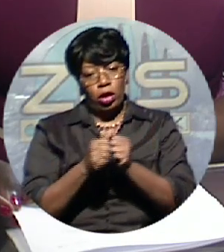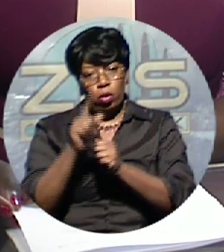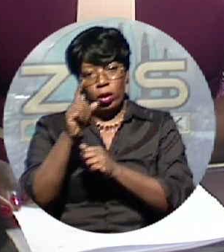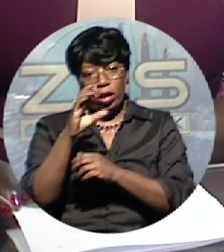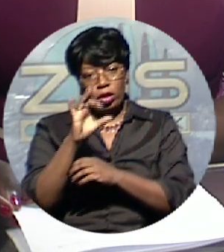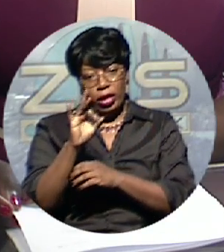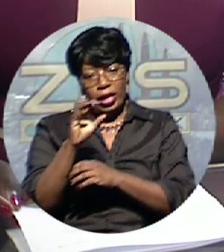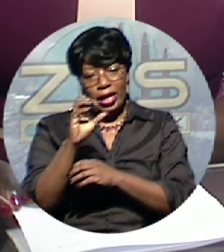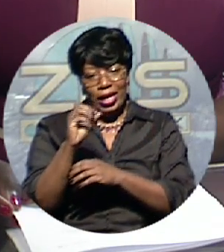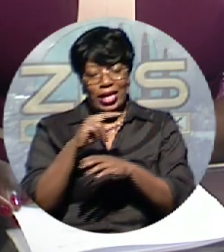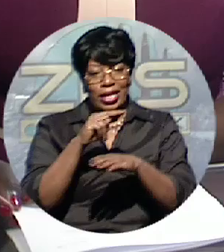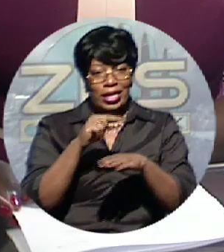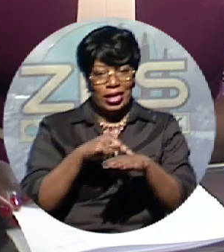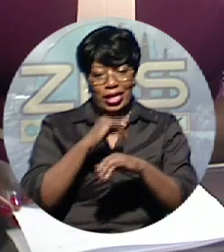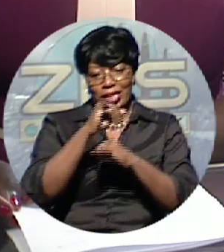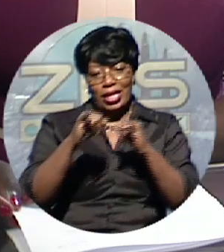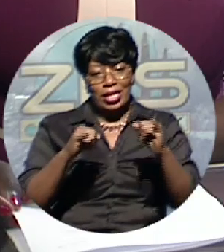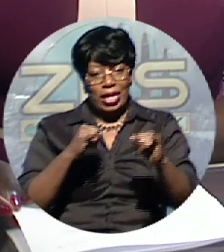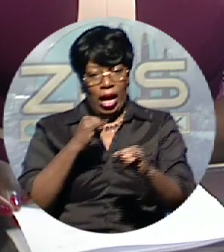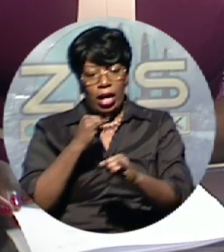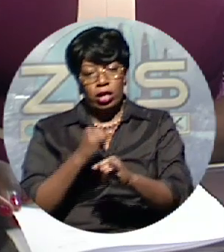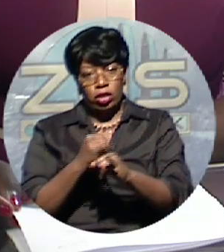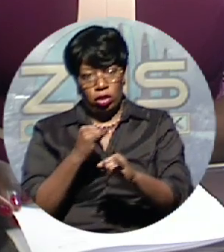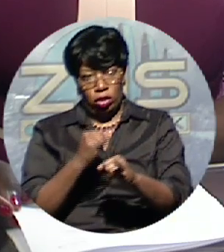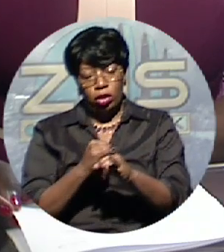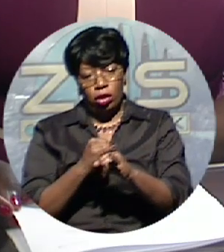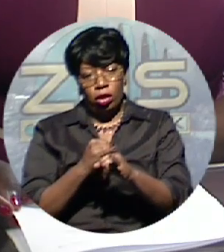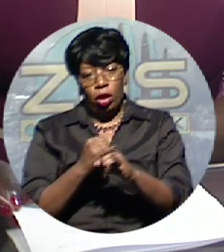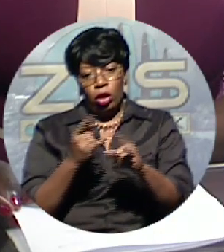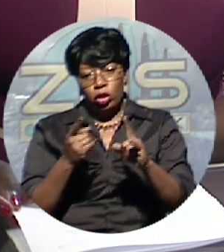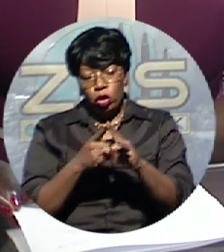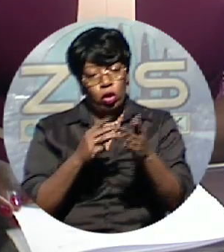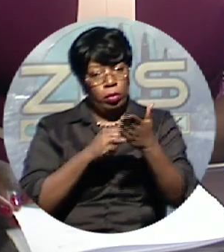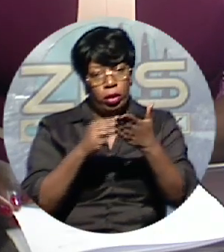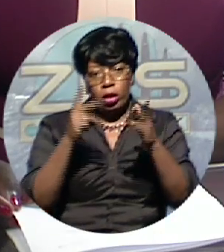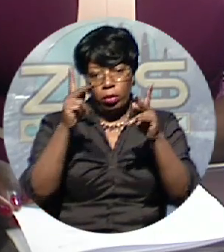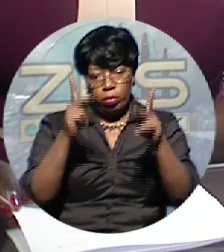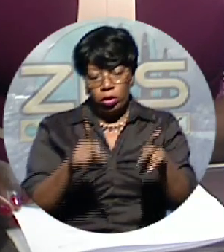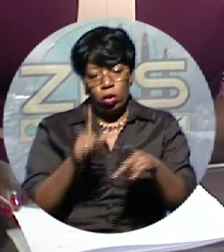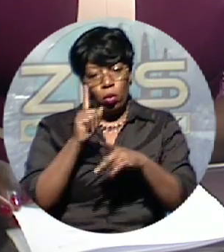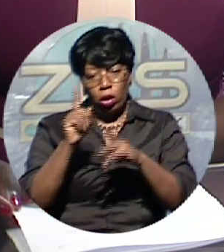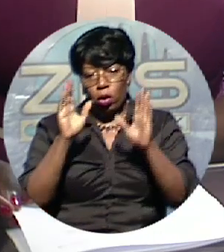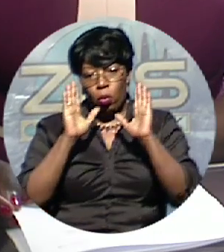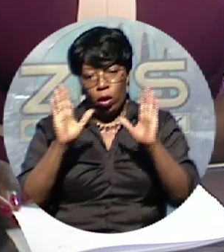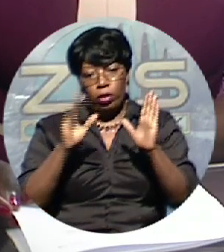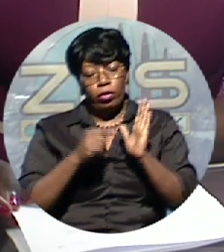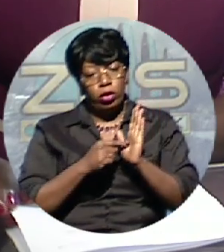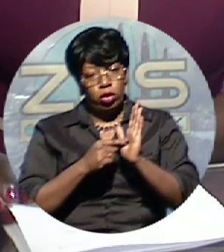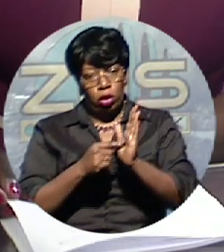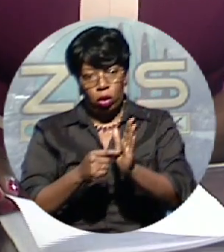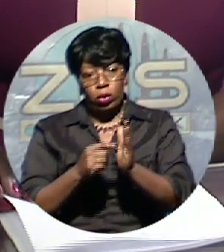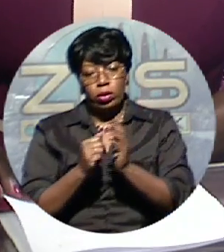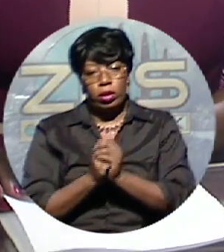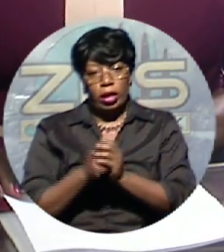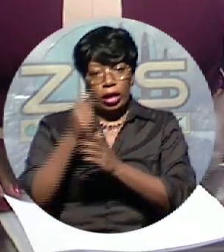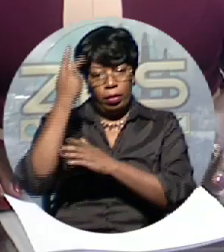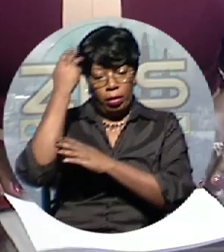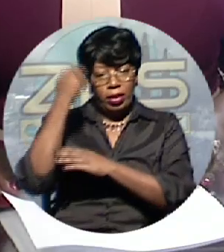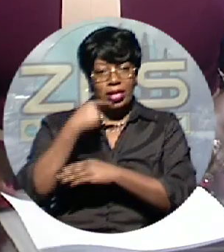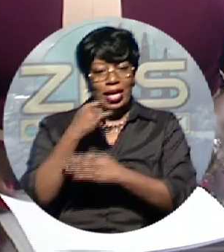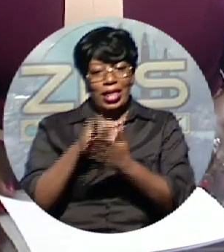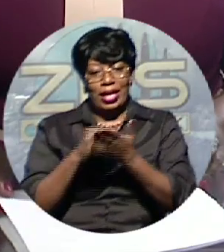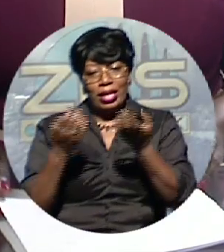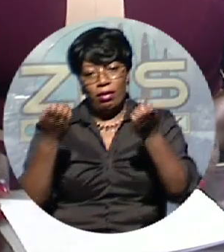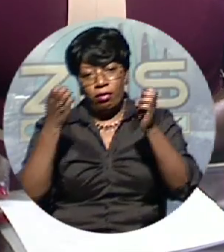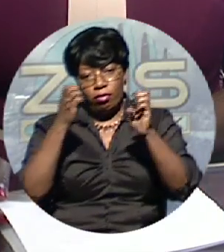180 nations and an international audience of millions to what's expected to be one of the greatest shows on earth. Now, the Prime Minister says the event